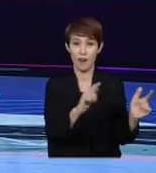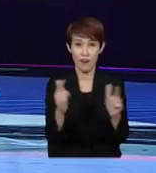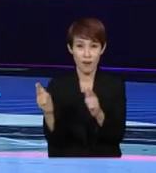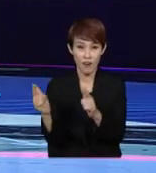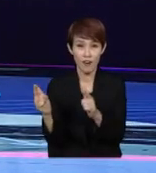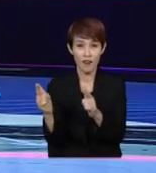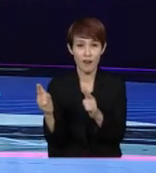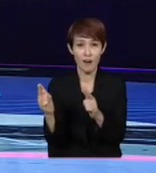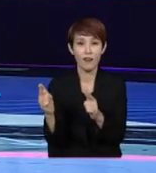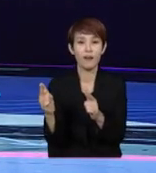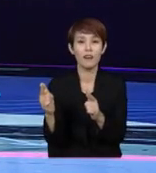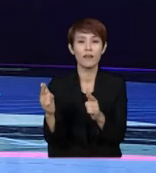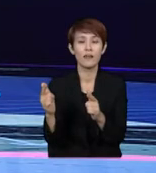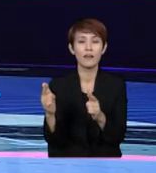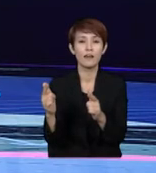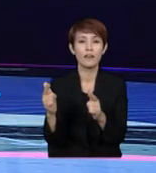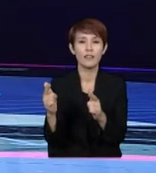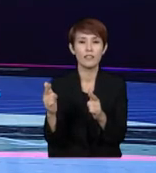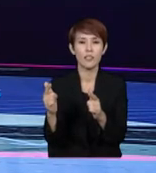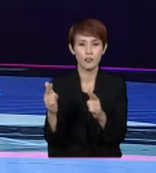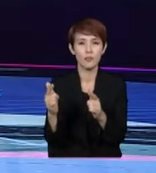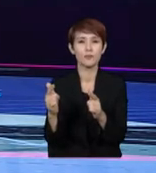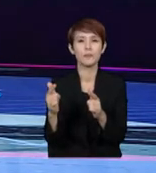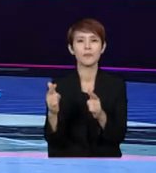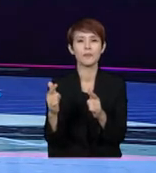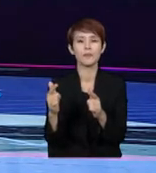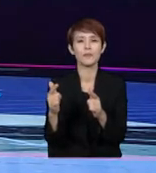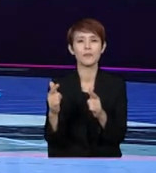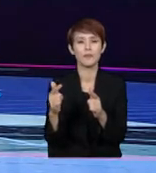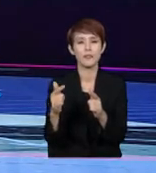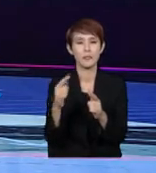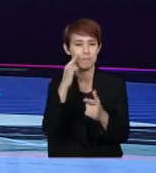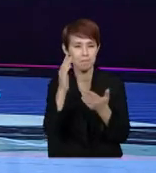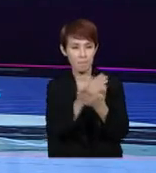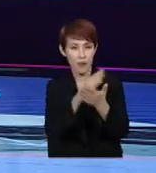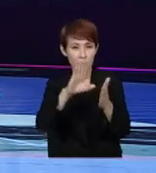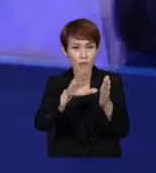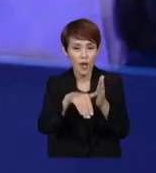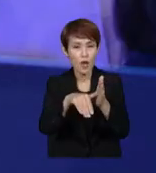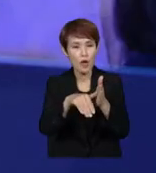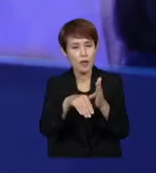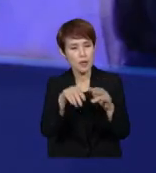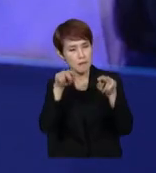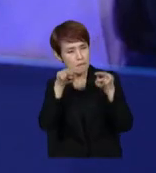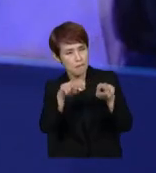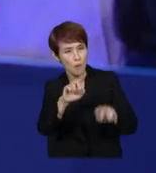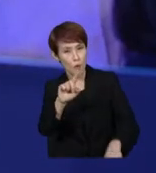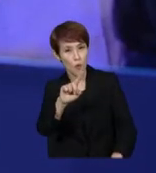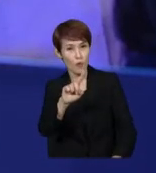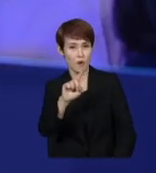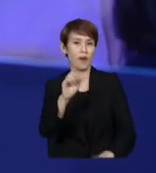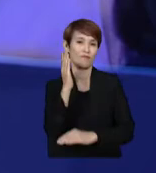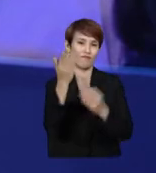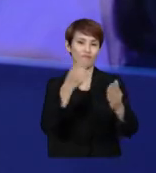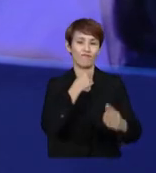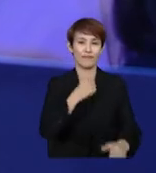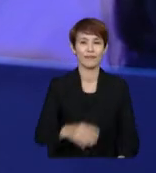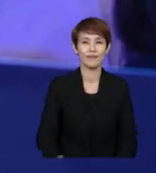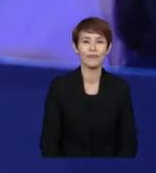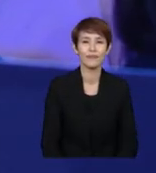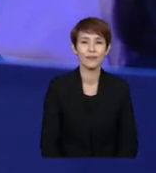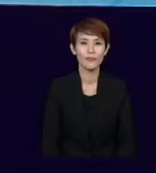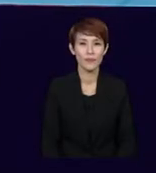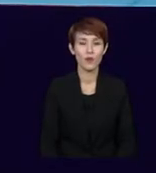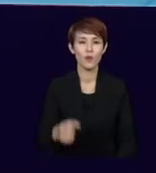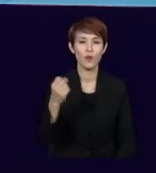not to look for. And then lastly, I will try to say just a few words about social media. So allow me to start